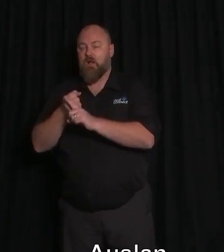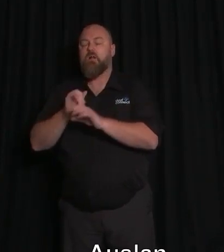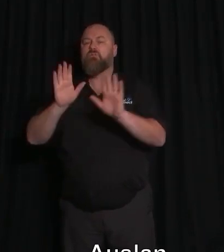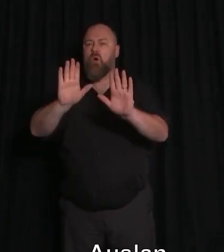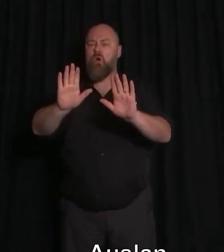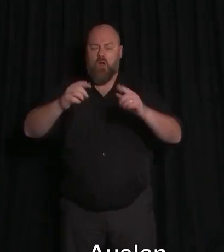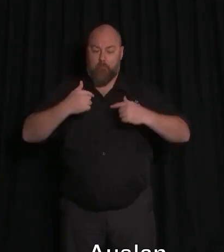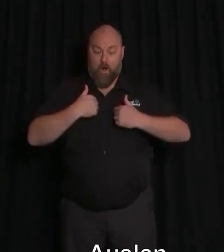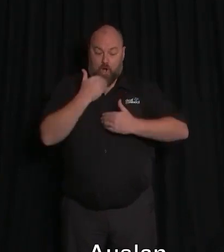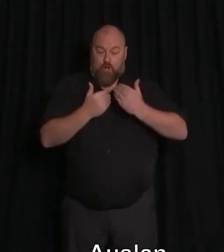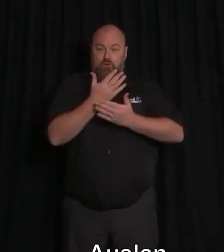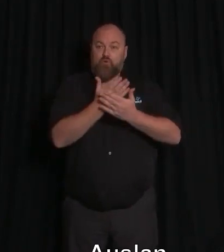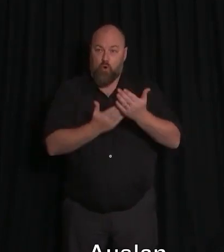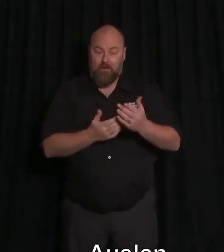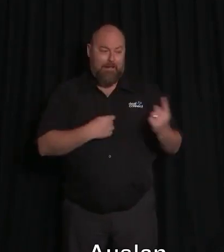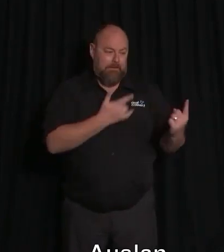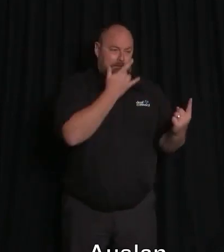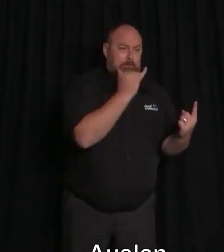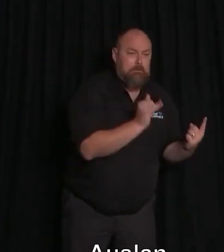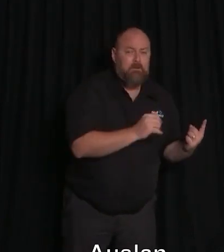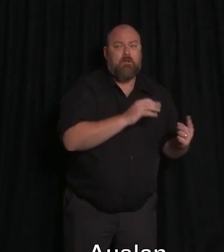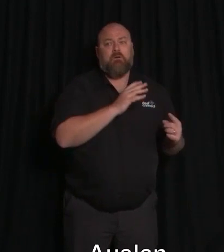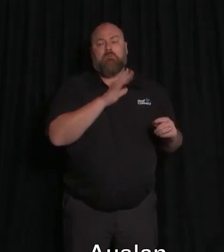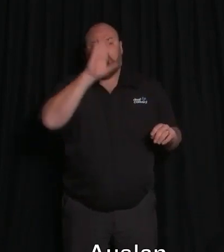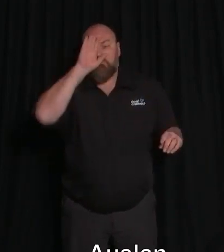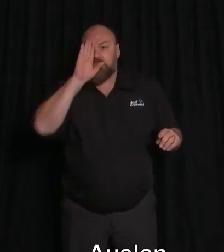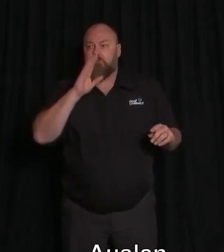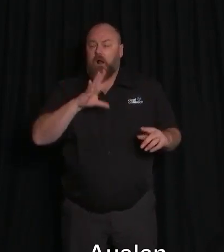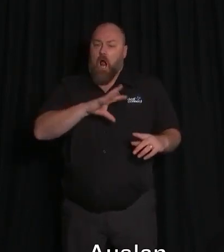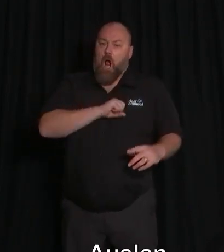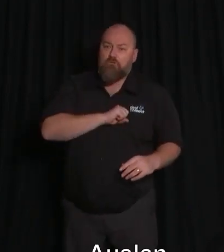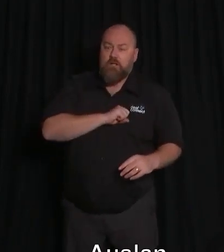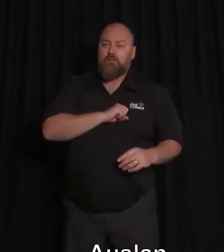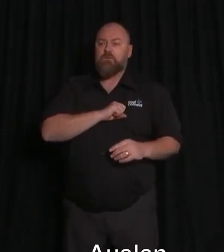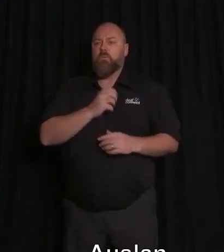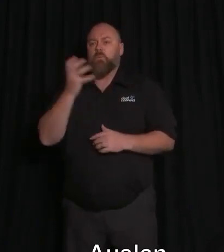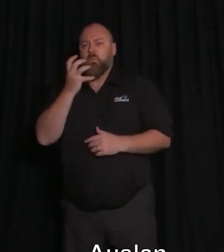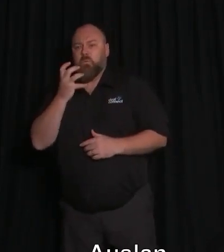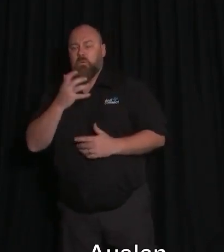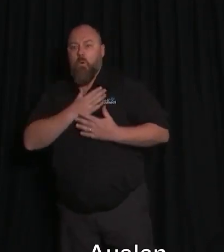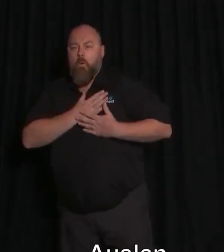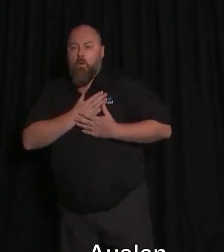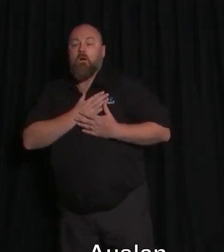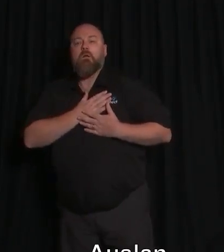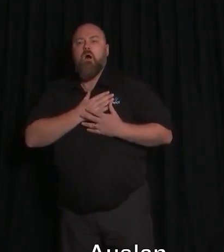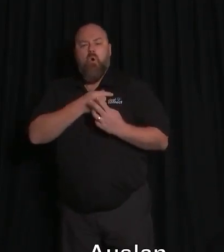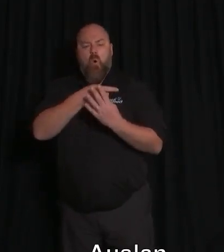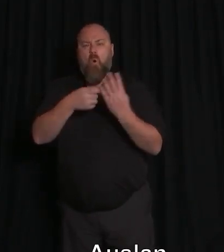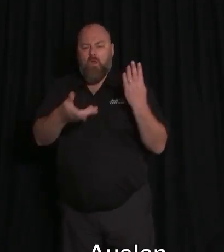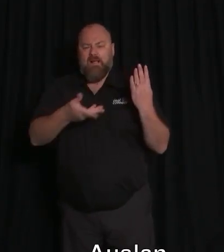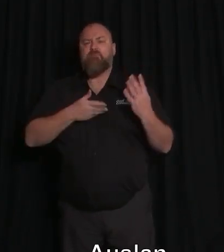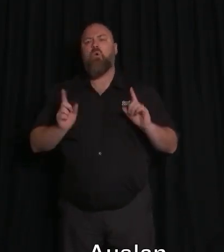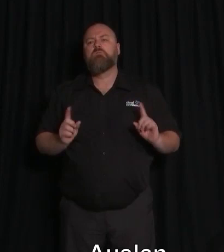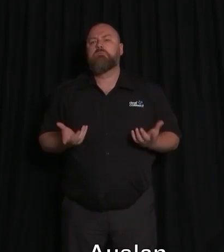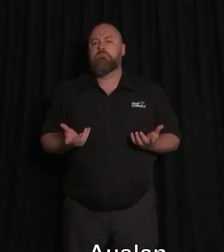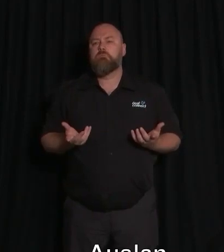of tragedy, of courage, of poignancy, and of hope? We draw those lessons. We